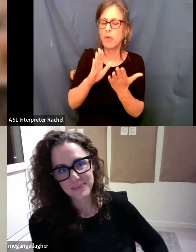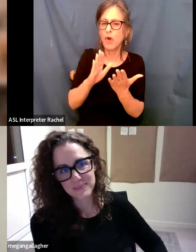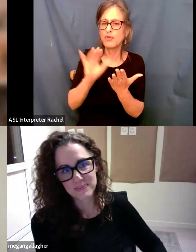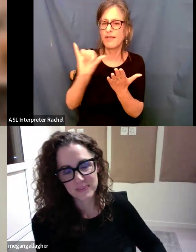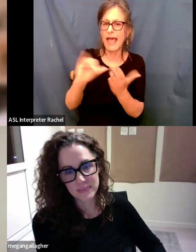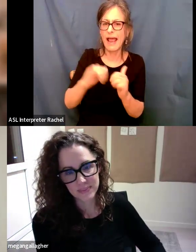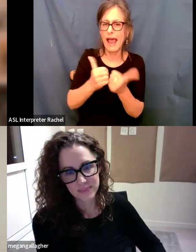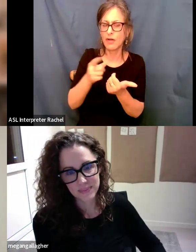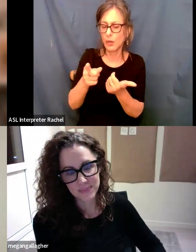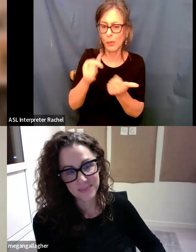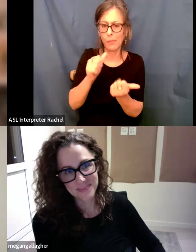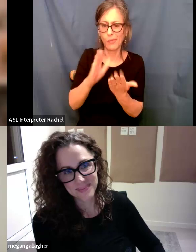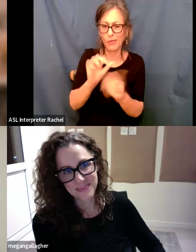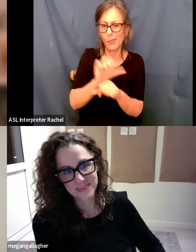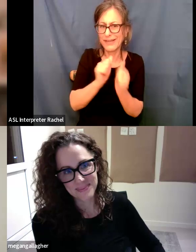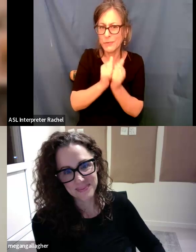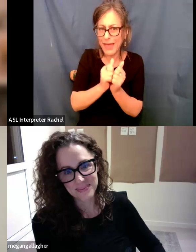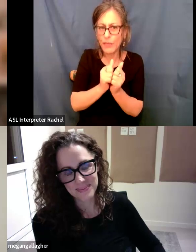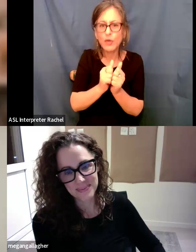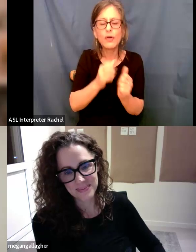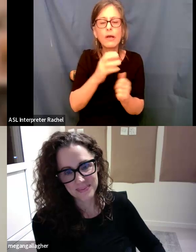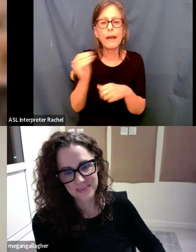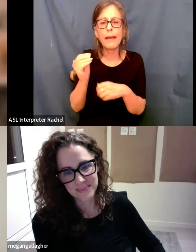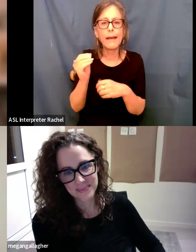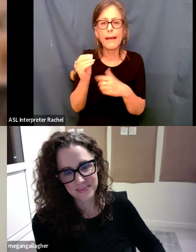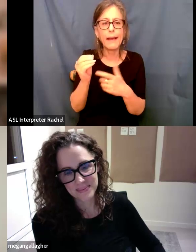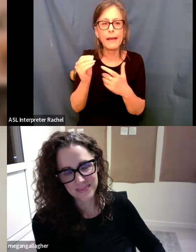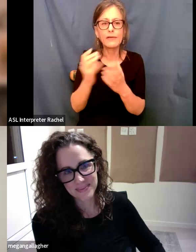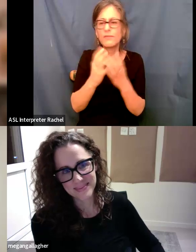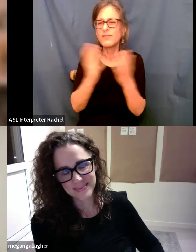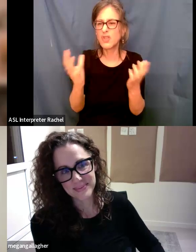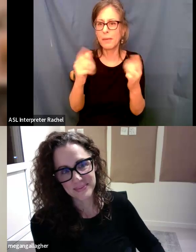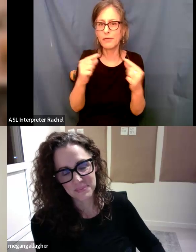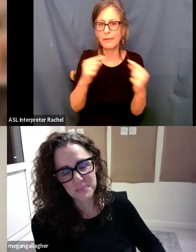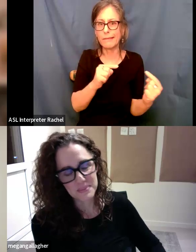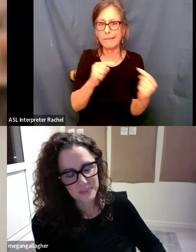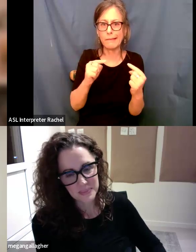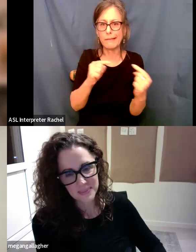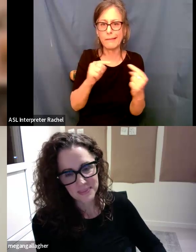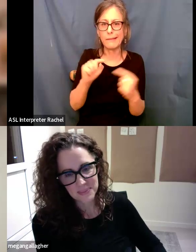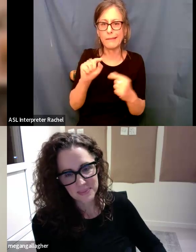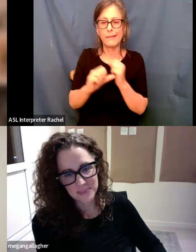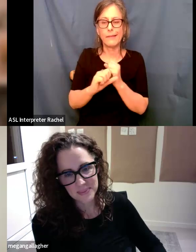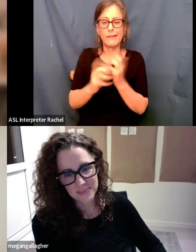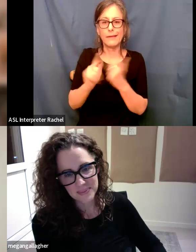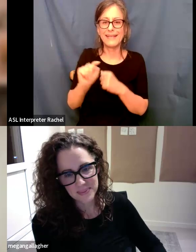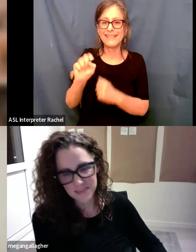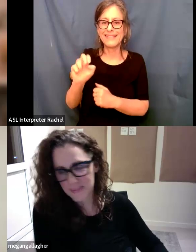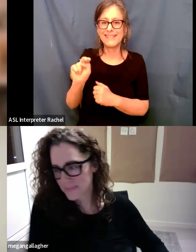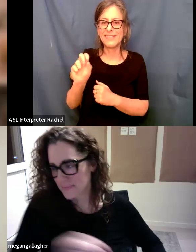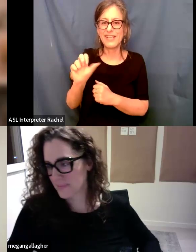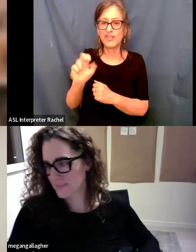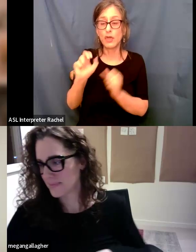kind of, working together and there was so much tension and it it could have been